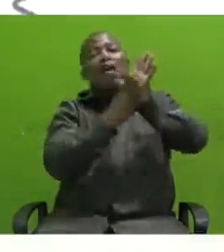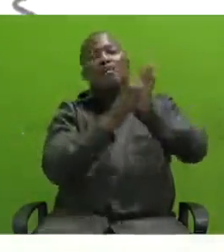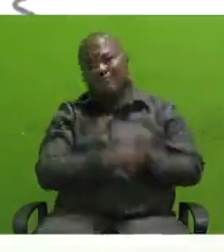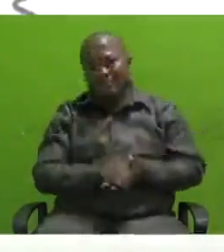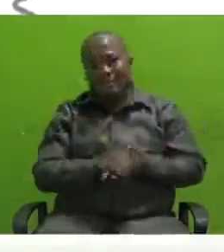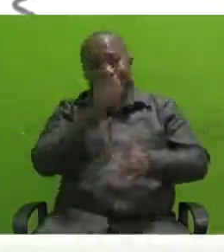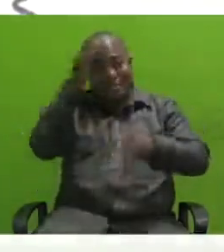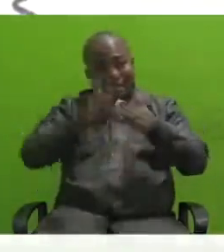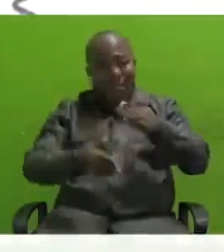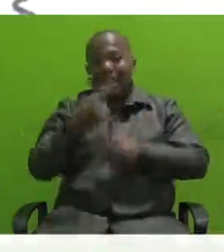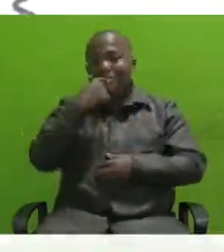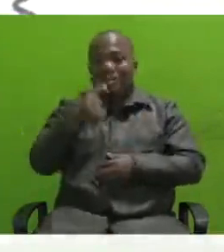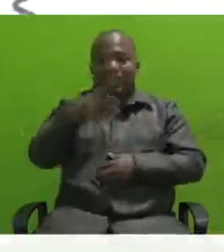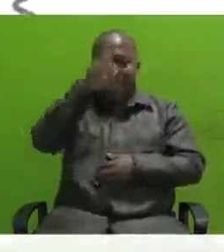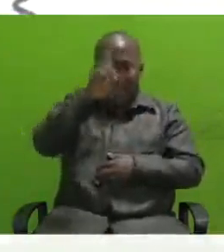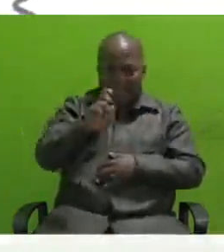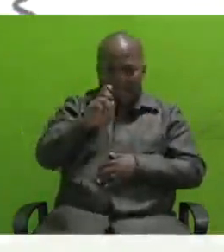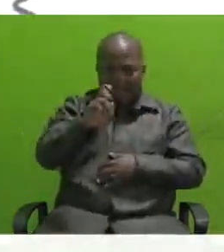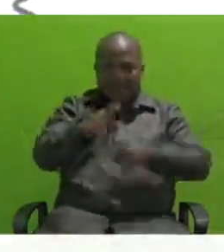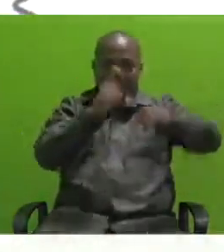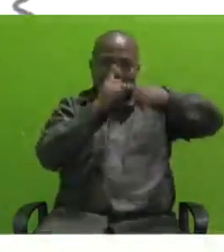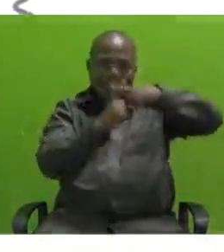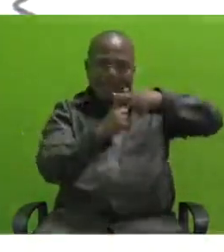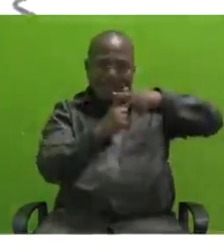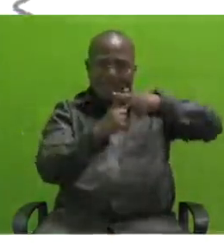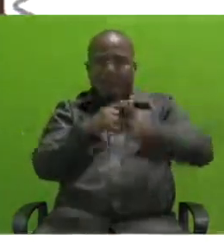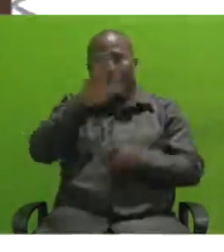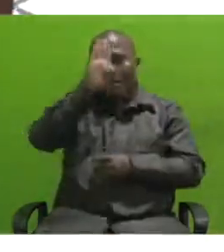And finally, we have the expression says x